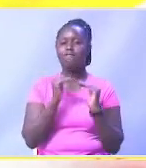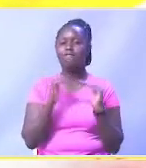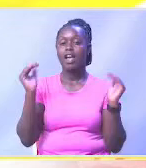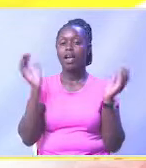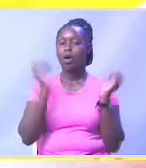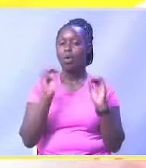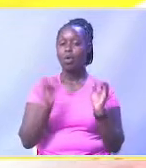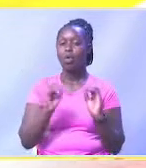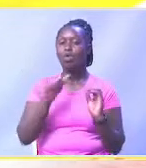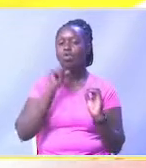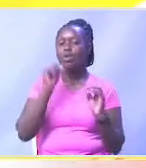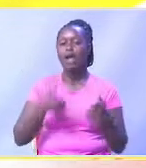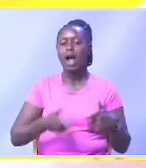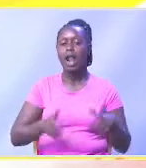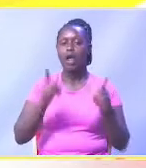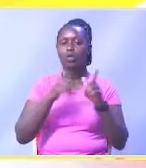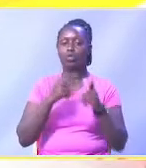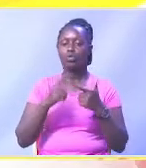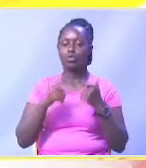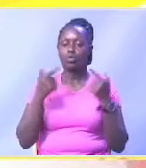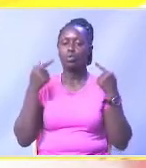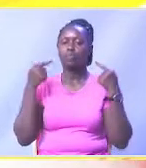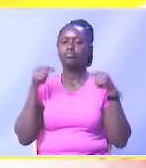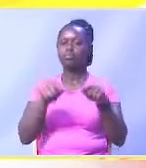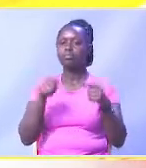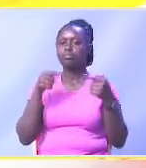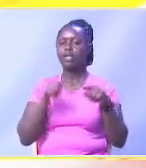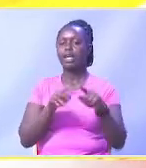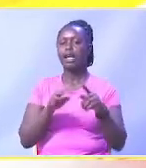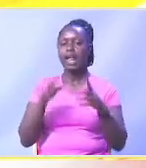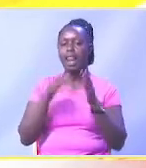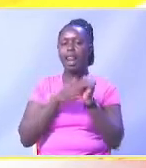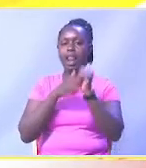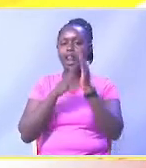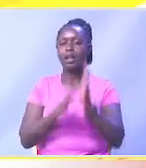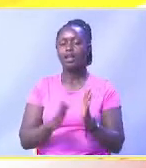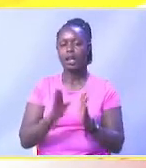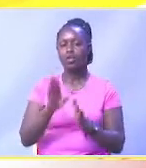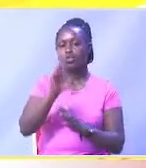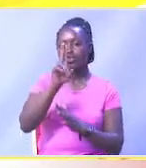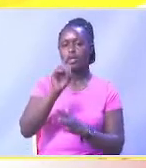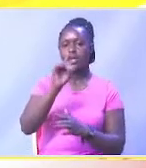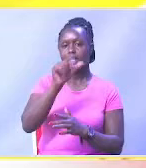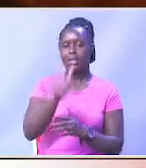matusi kwa kiongozi ya kiwango ya UDA party leader,